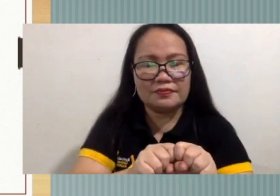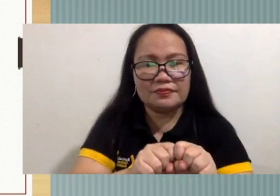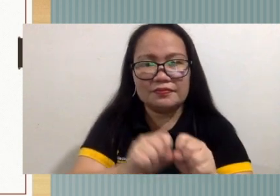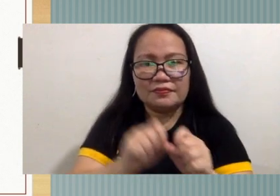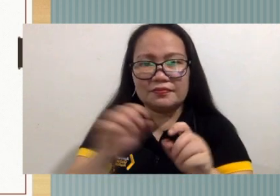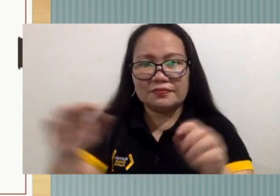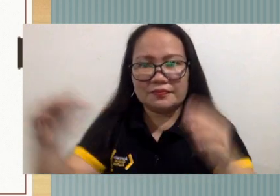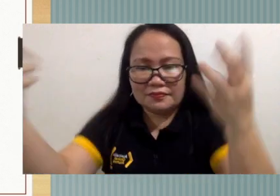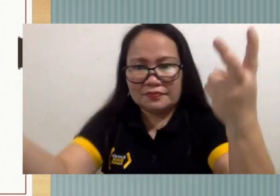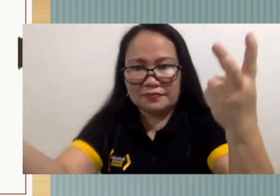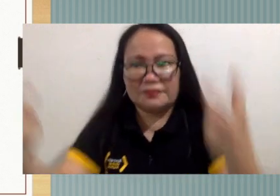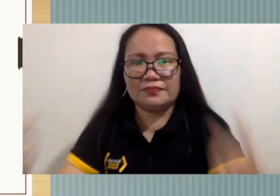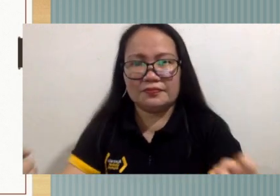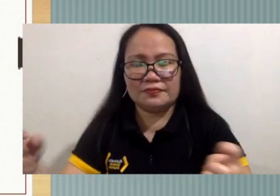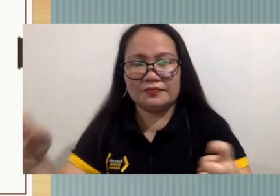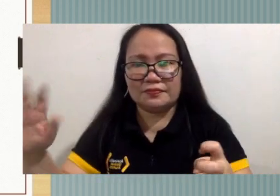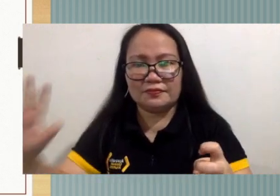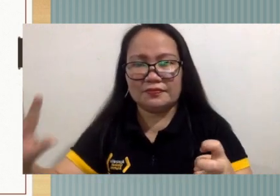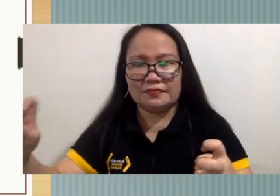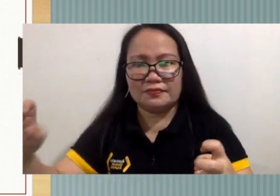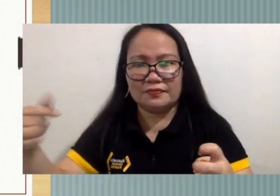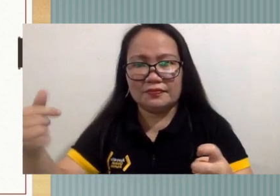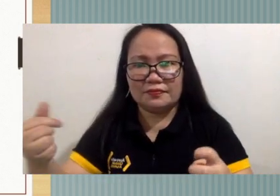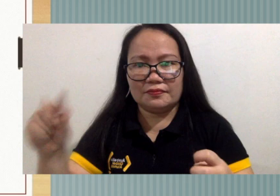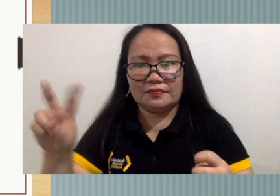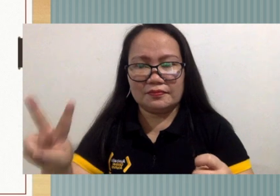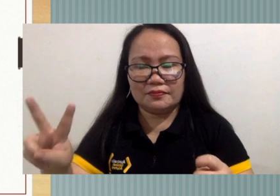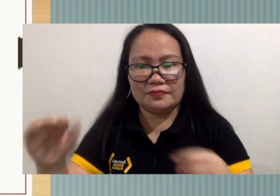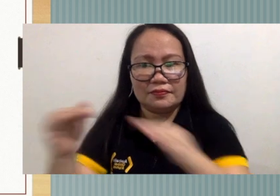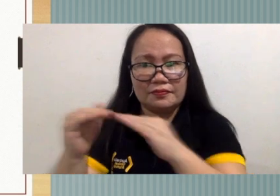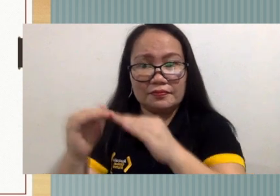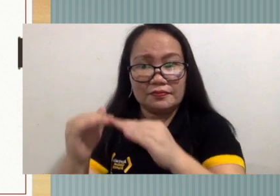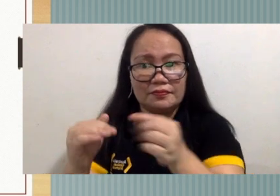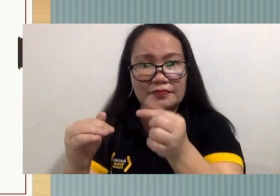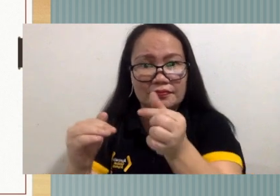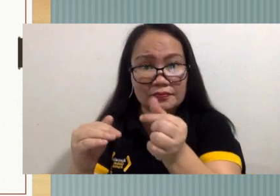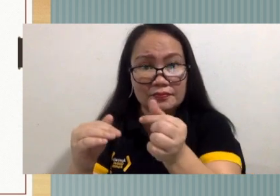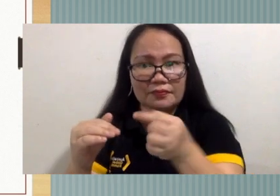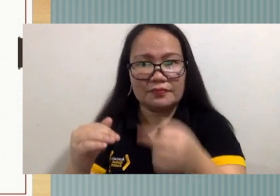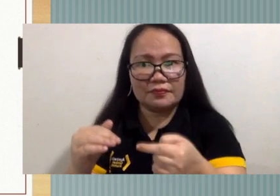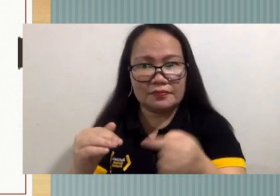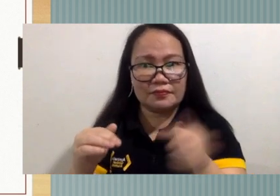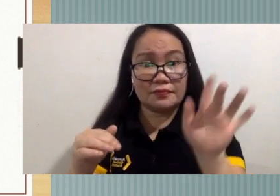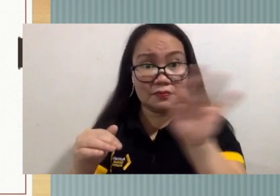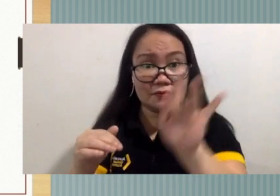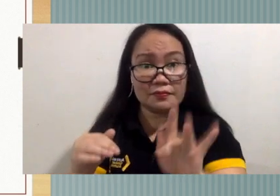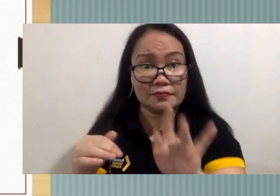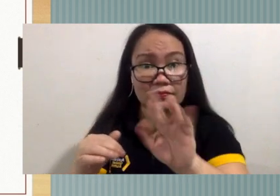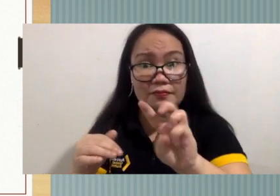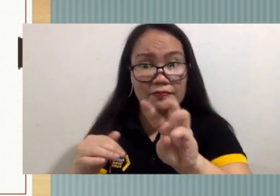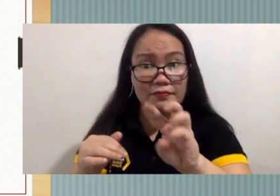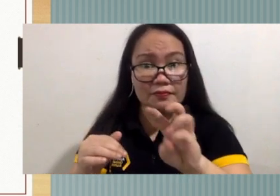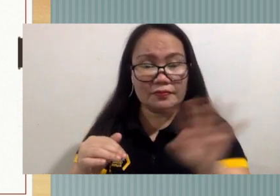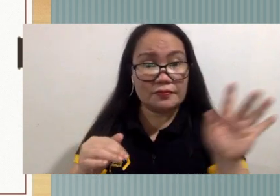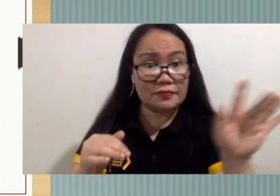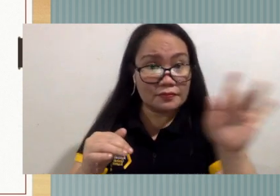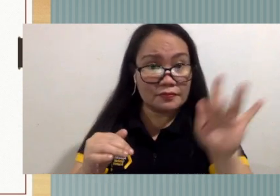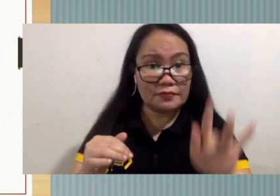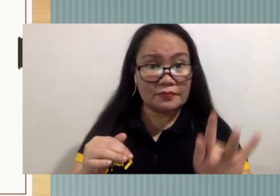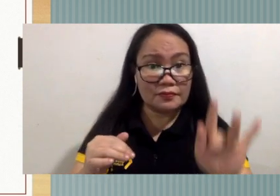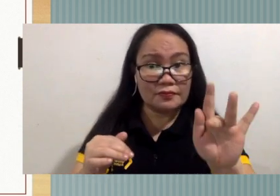natin. So, we now have 5x plus 2 is equal to positive or negative square root of